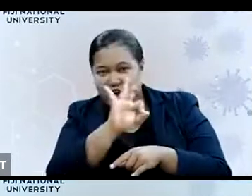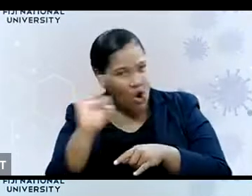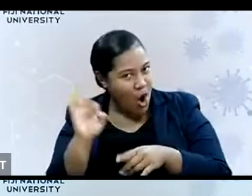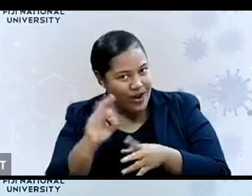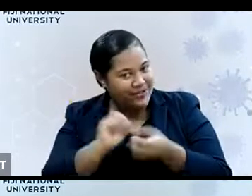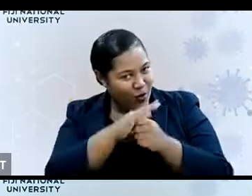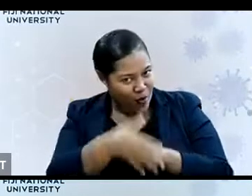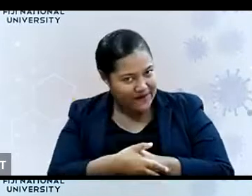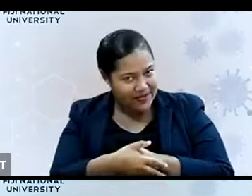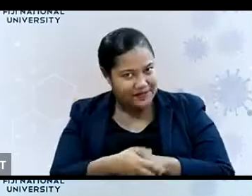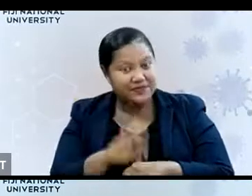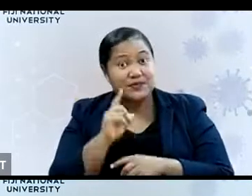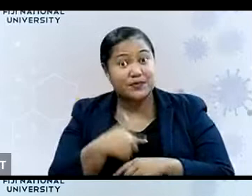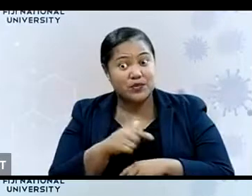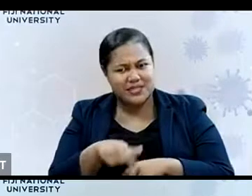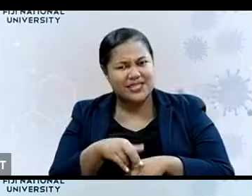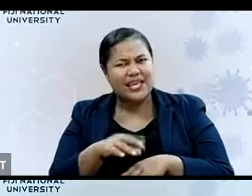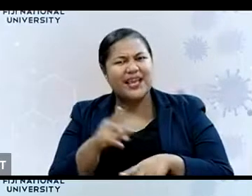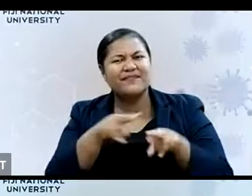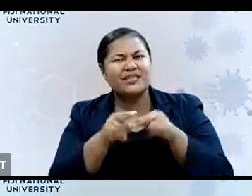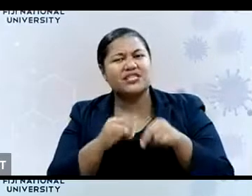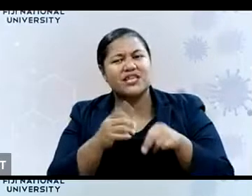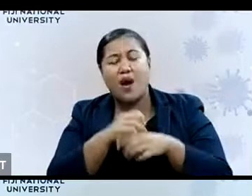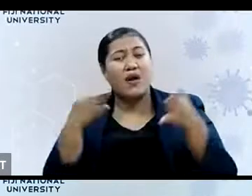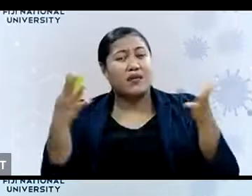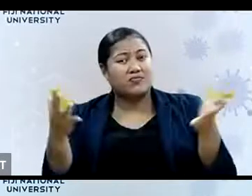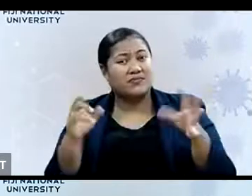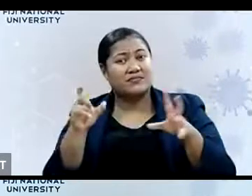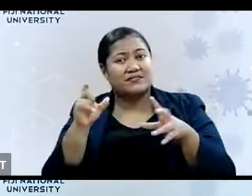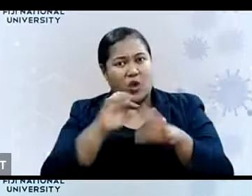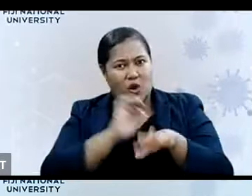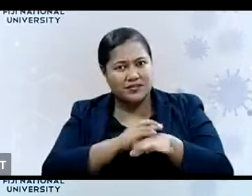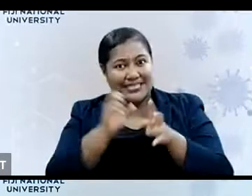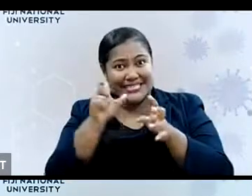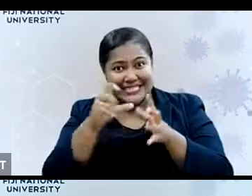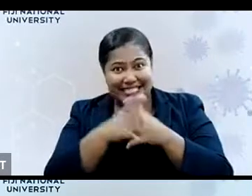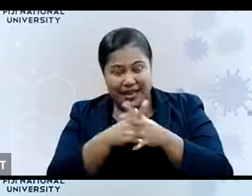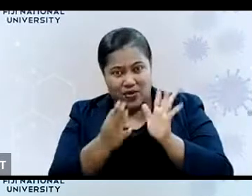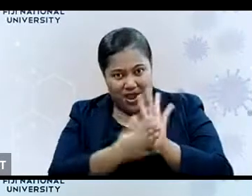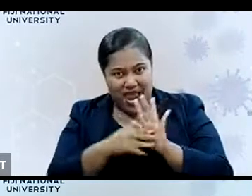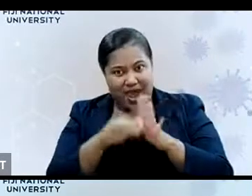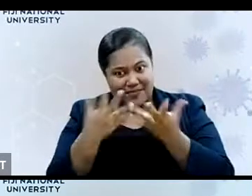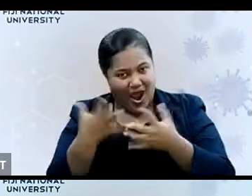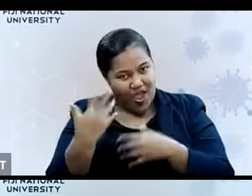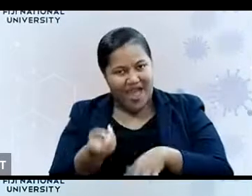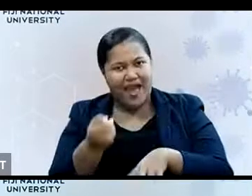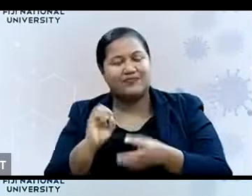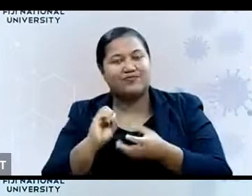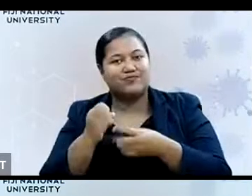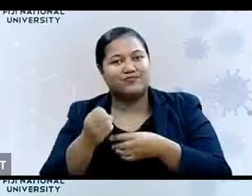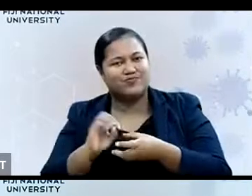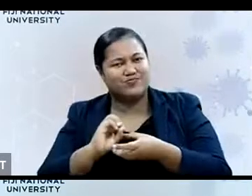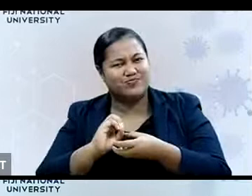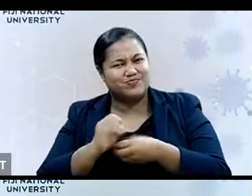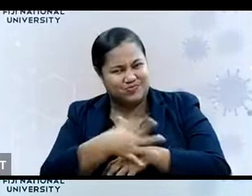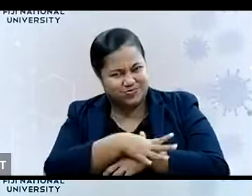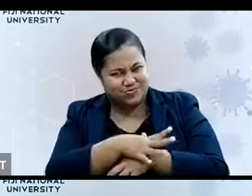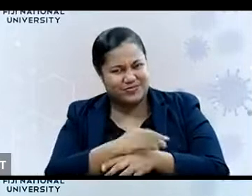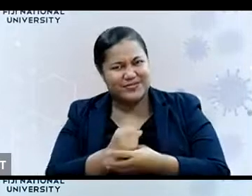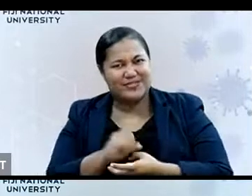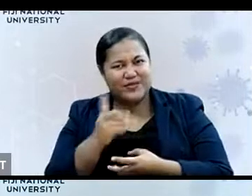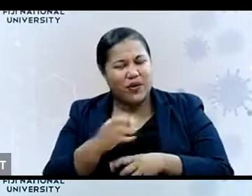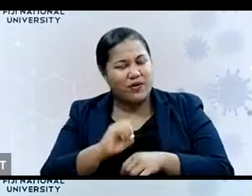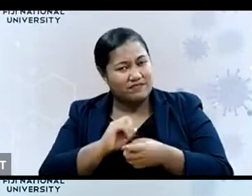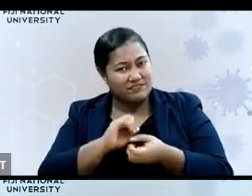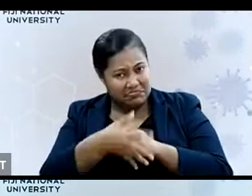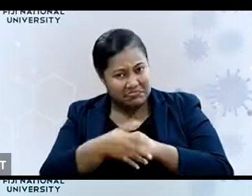our largest hospital, the CWM hospital, has been affected by this virus. We've had an outbreak there. And unfortunately, the first wards that it